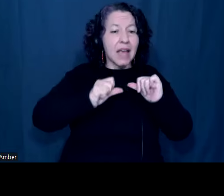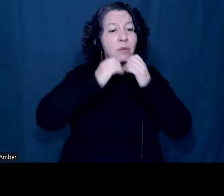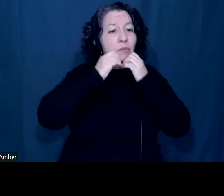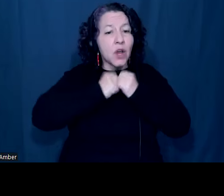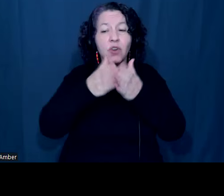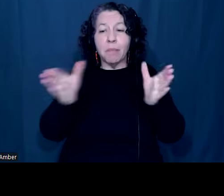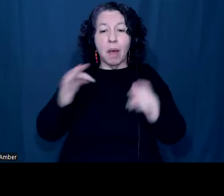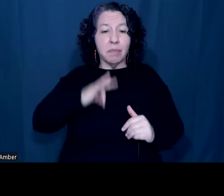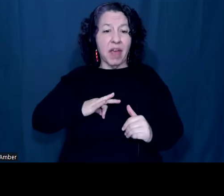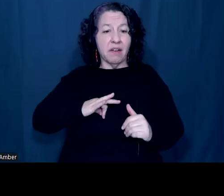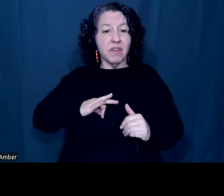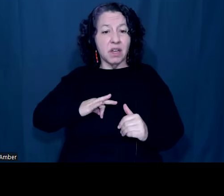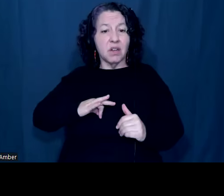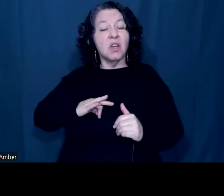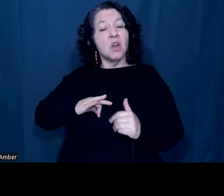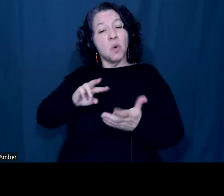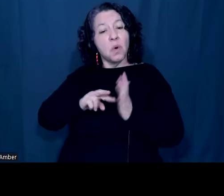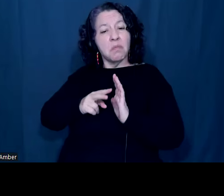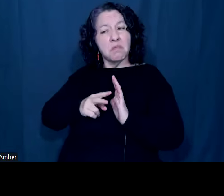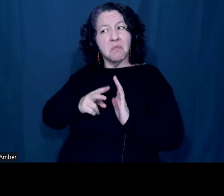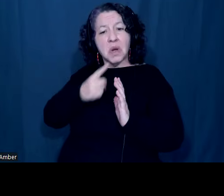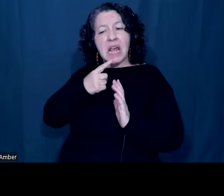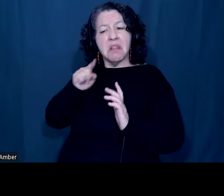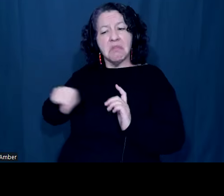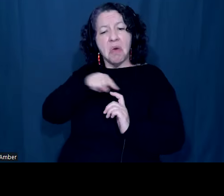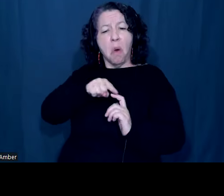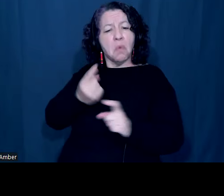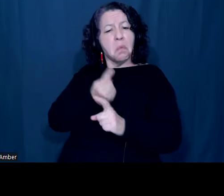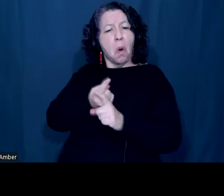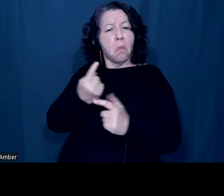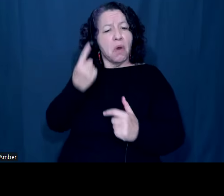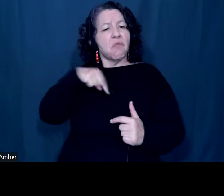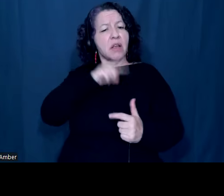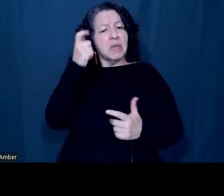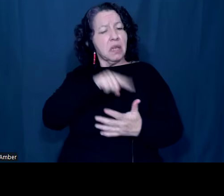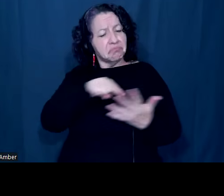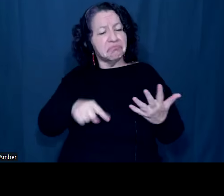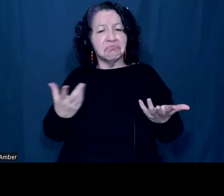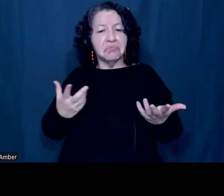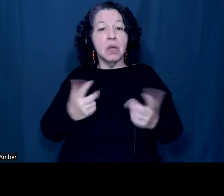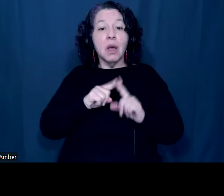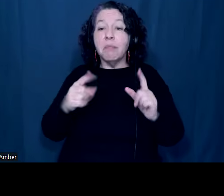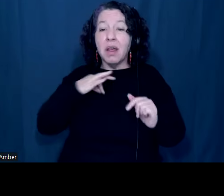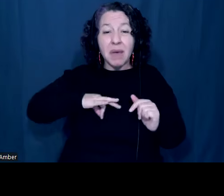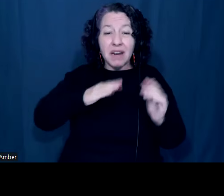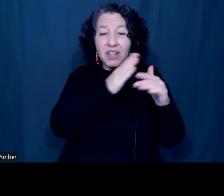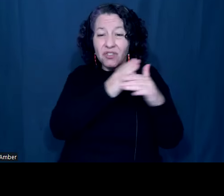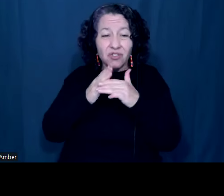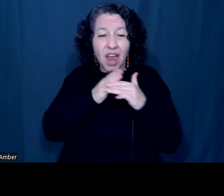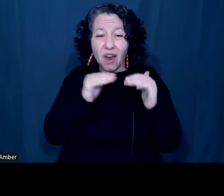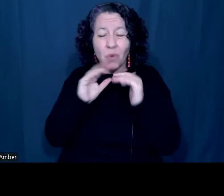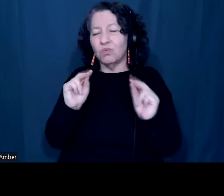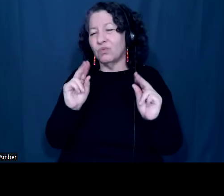benefit. But those benefits were not shared equally. The harm